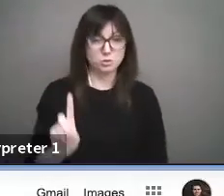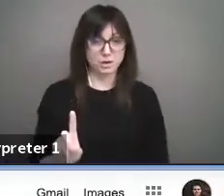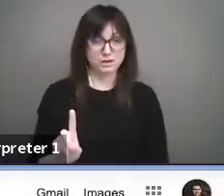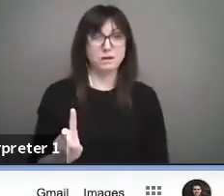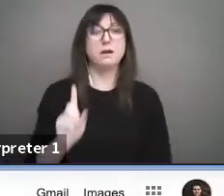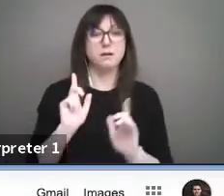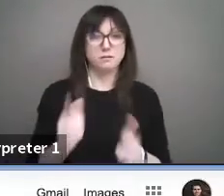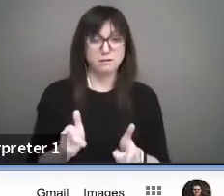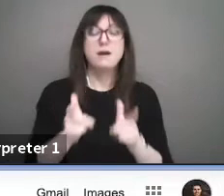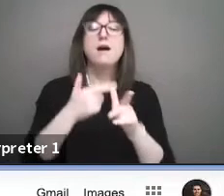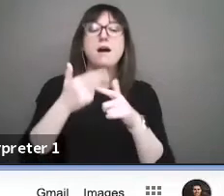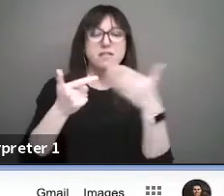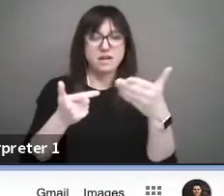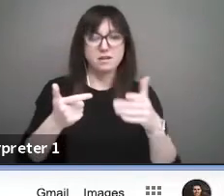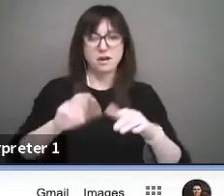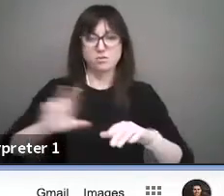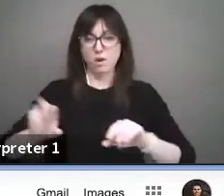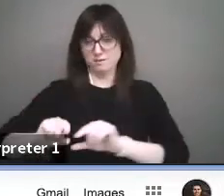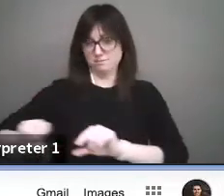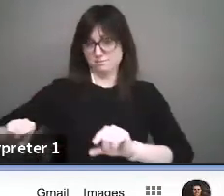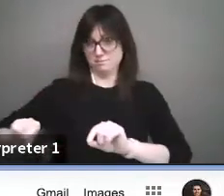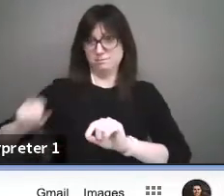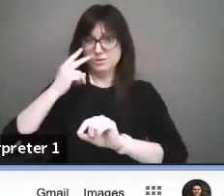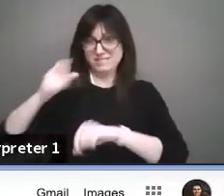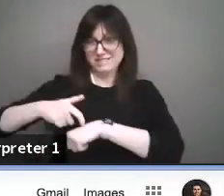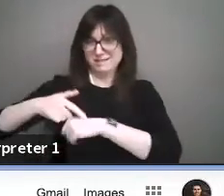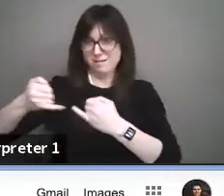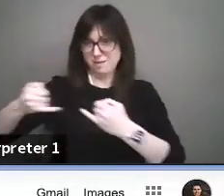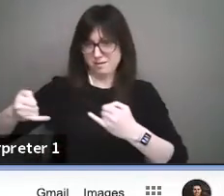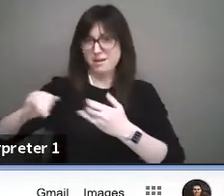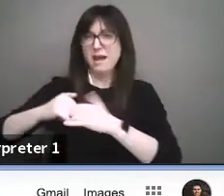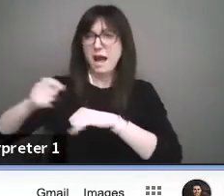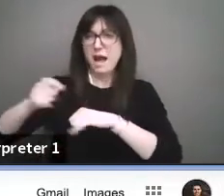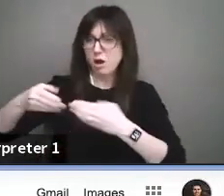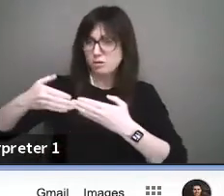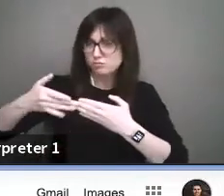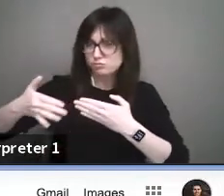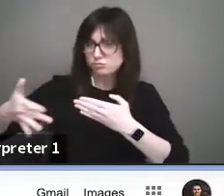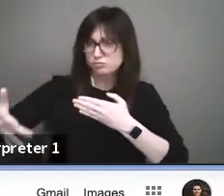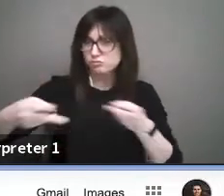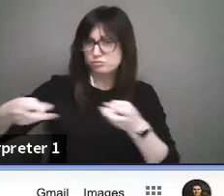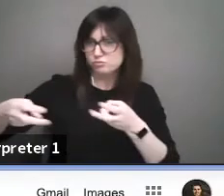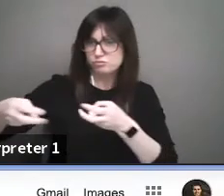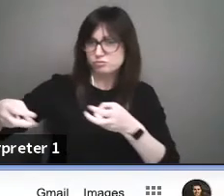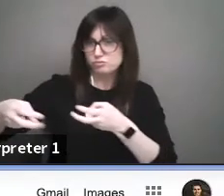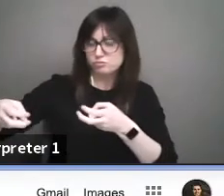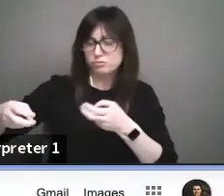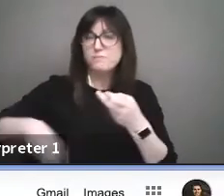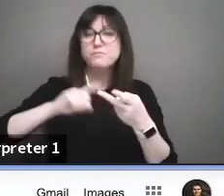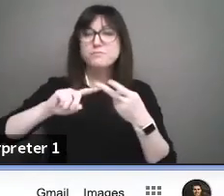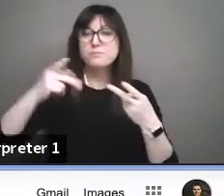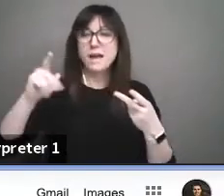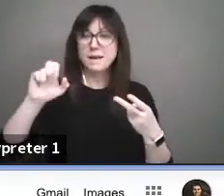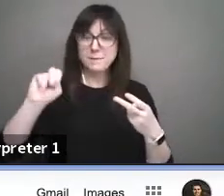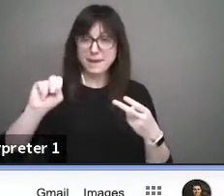tell on the bottom right we're recording, as it says the timeline, how long we're recording. There's a pen tool. This allows me